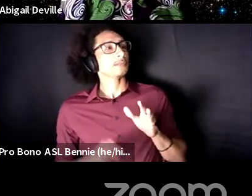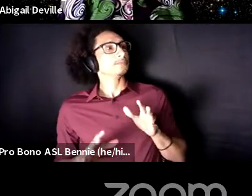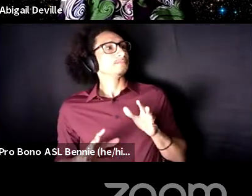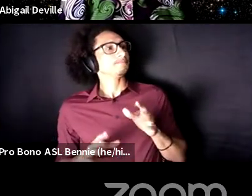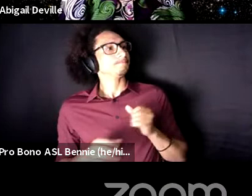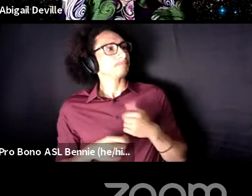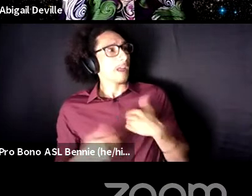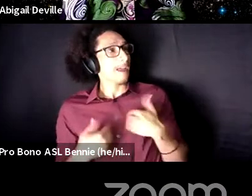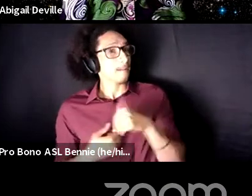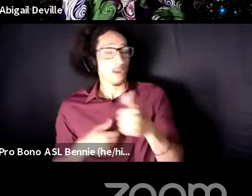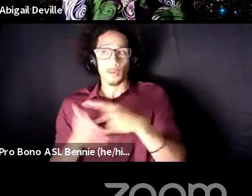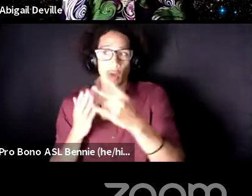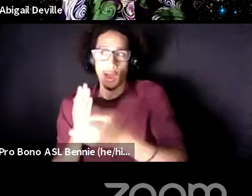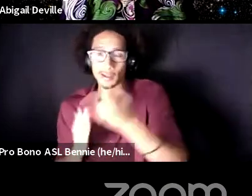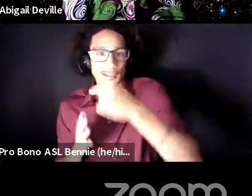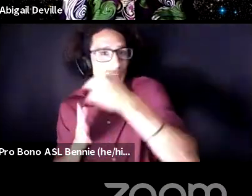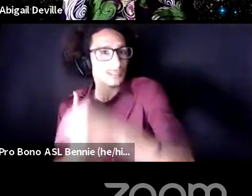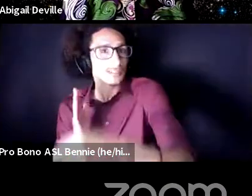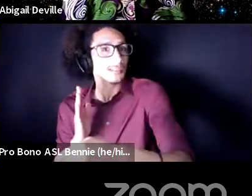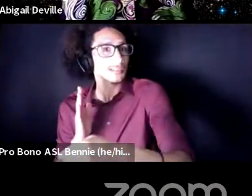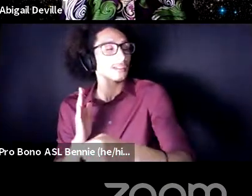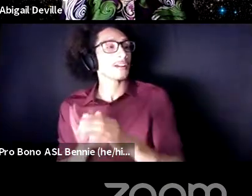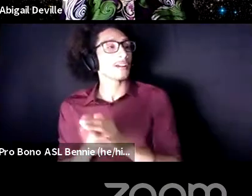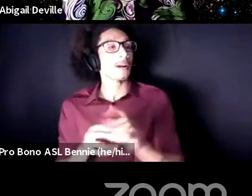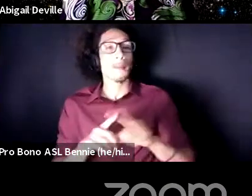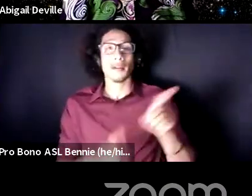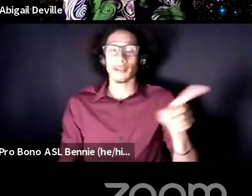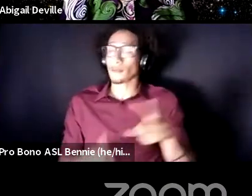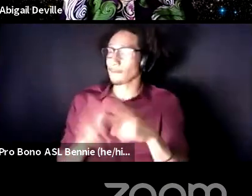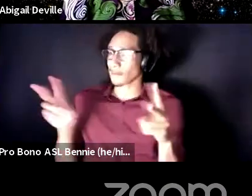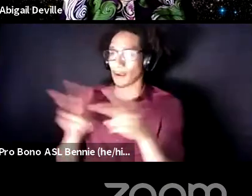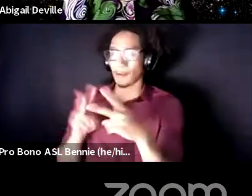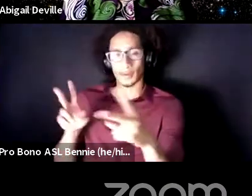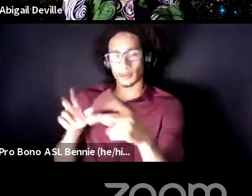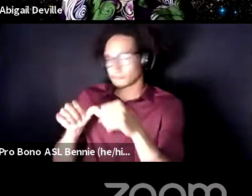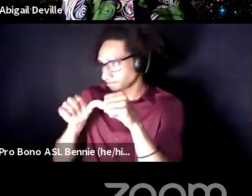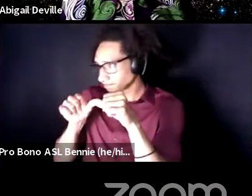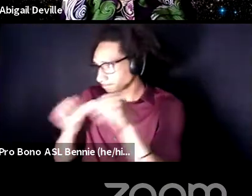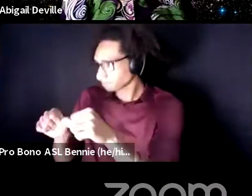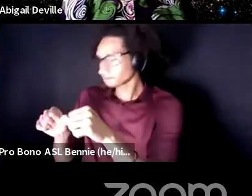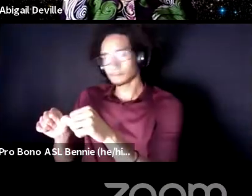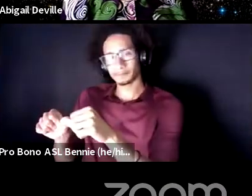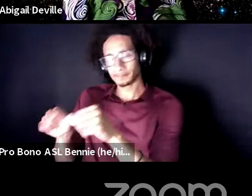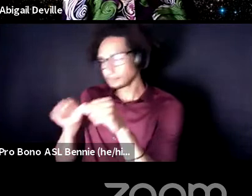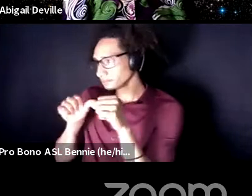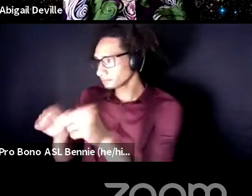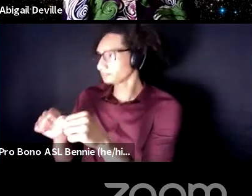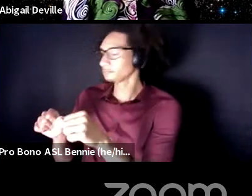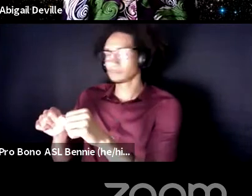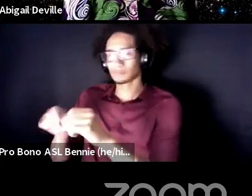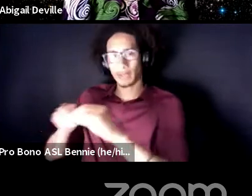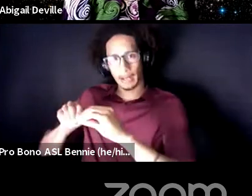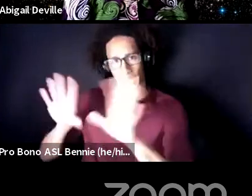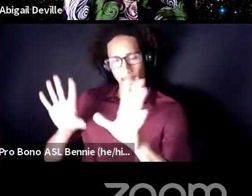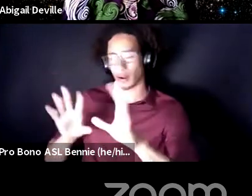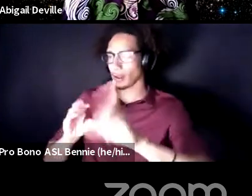very clear on kind of, you know, the level of support that was going to be given. So